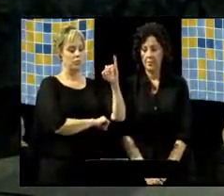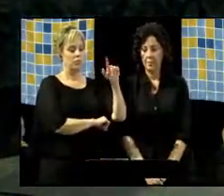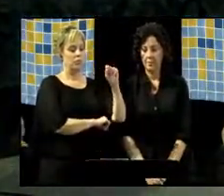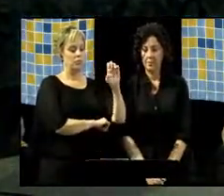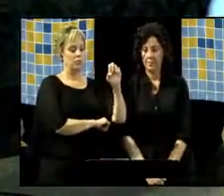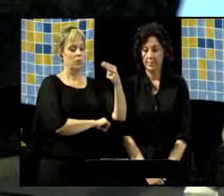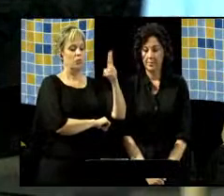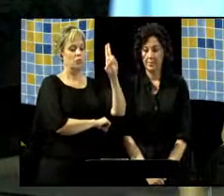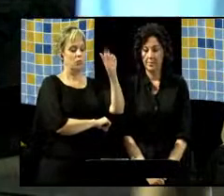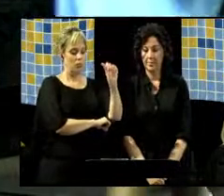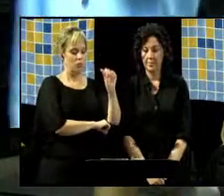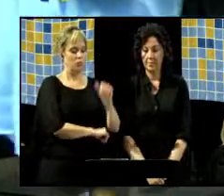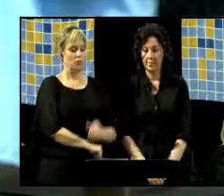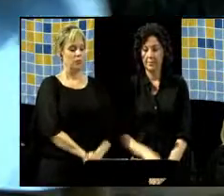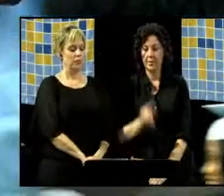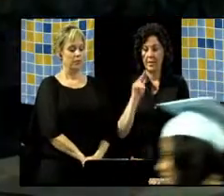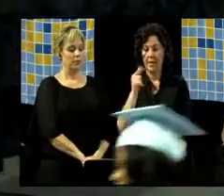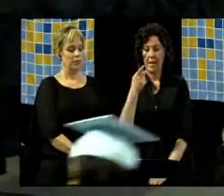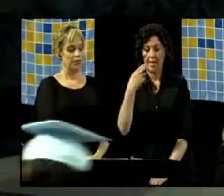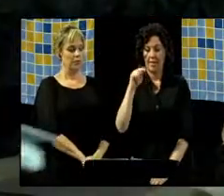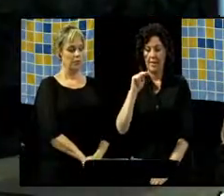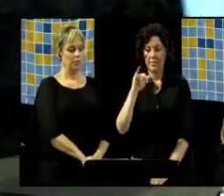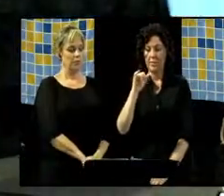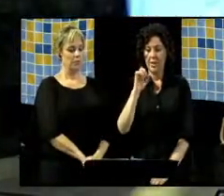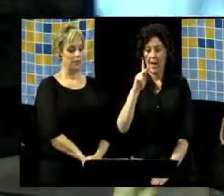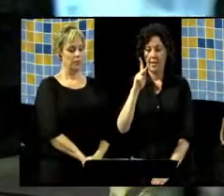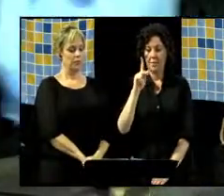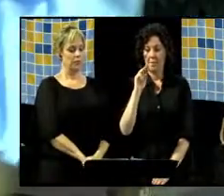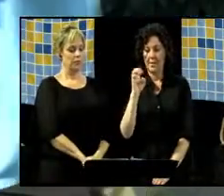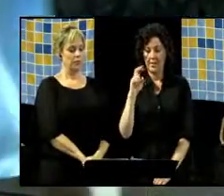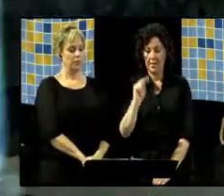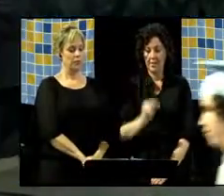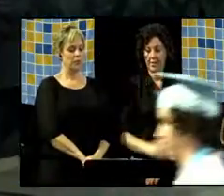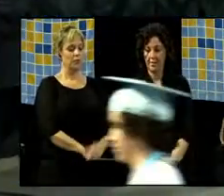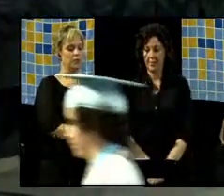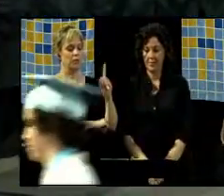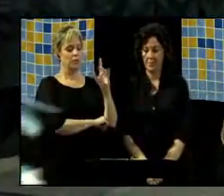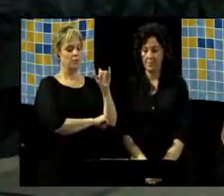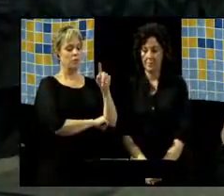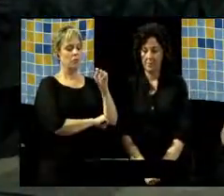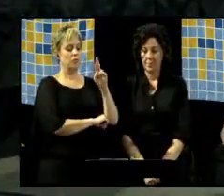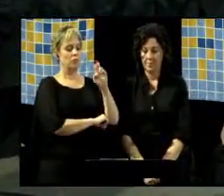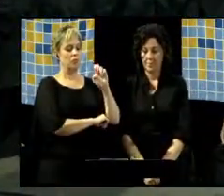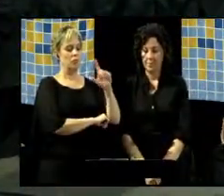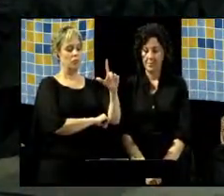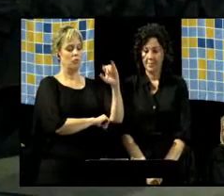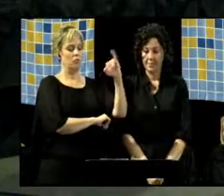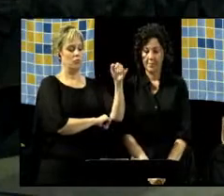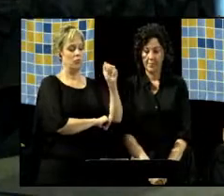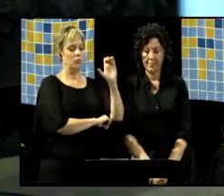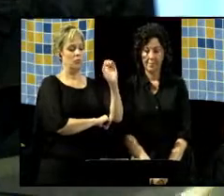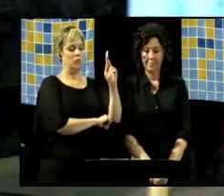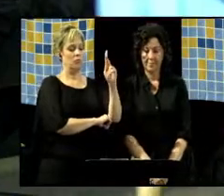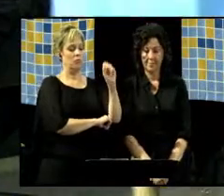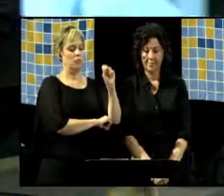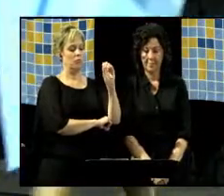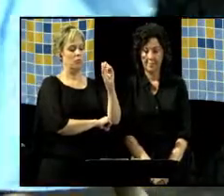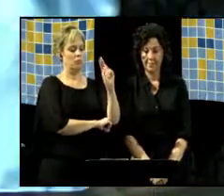Itewa. Nathan Daniel Jackman. Datrell Shimon Jackson.